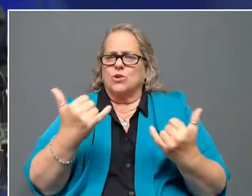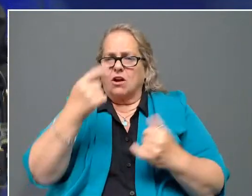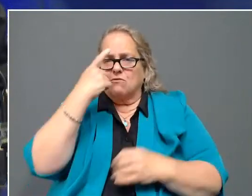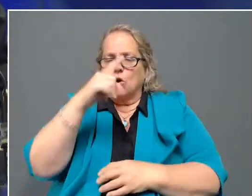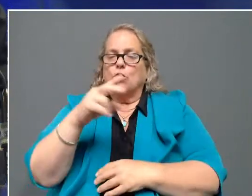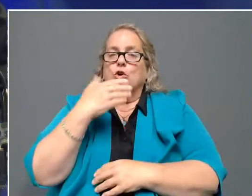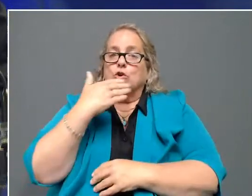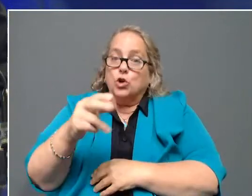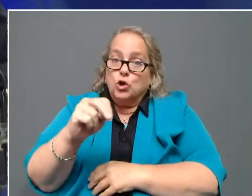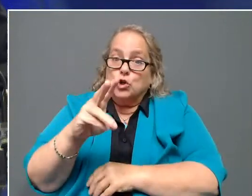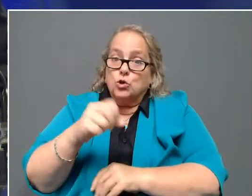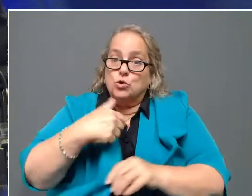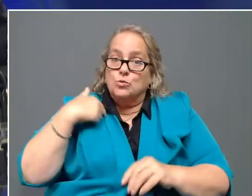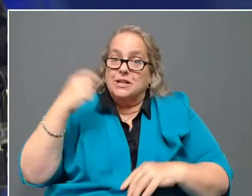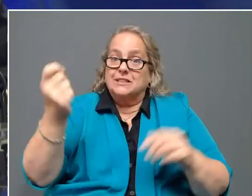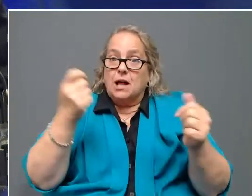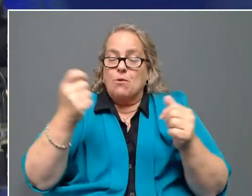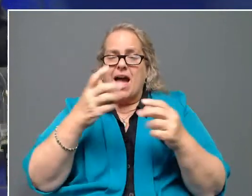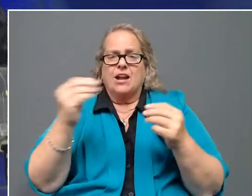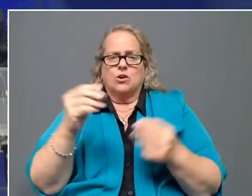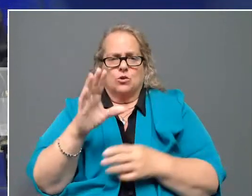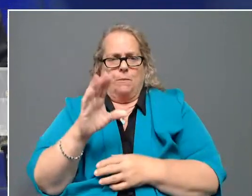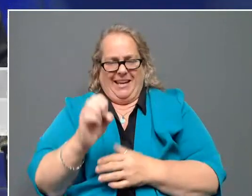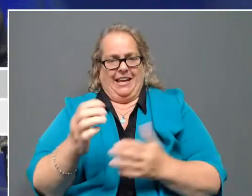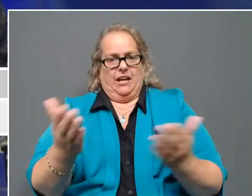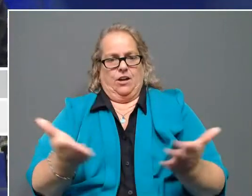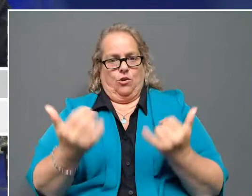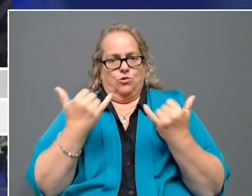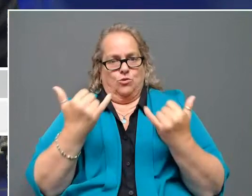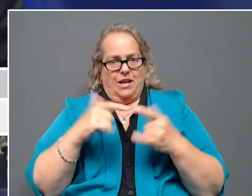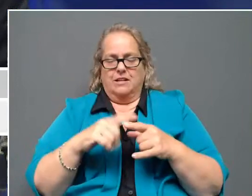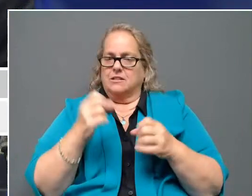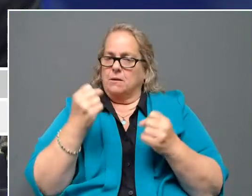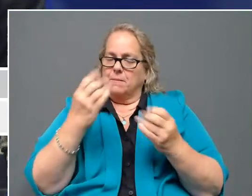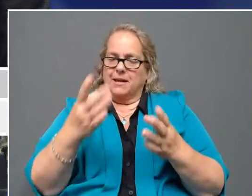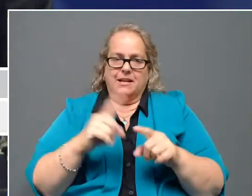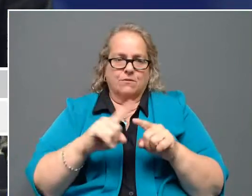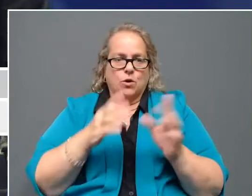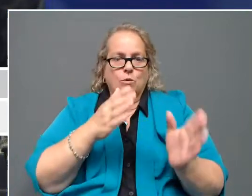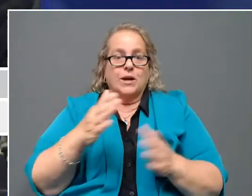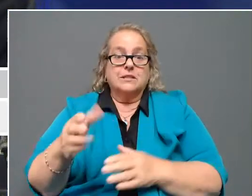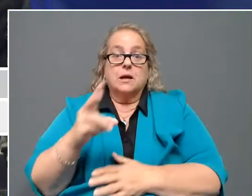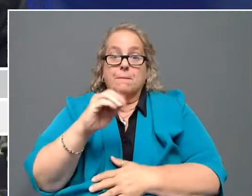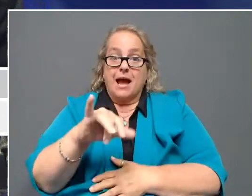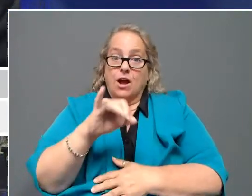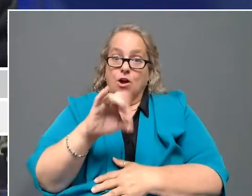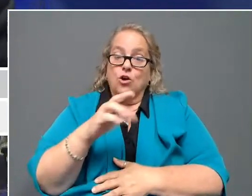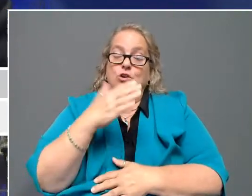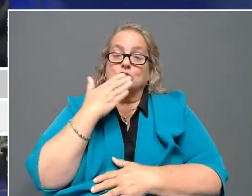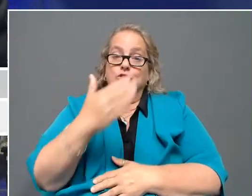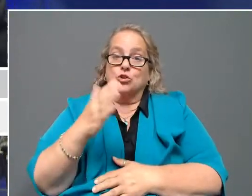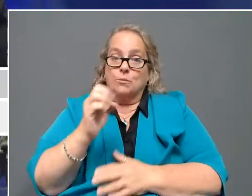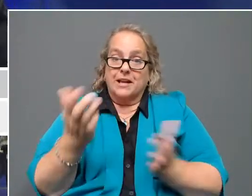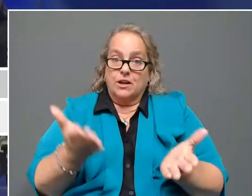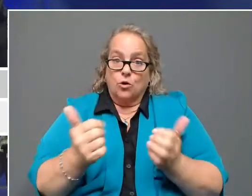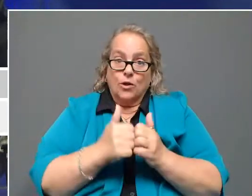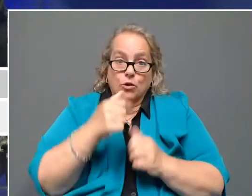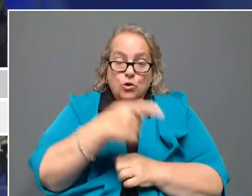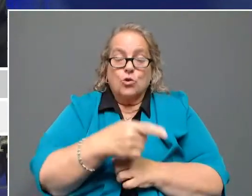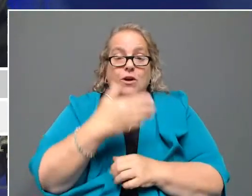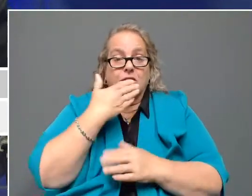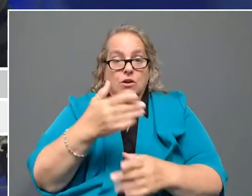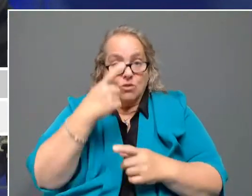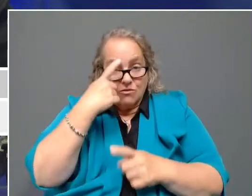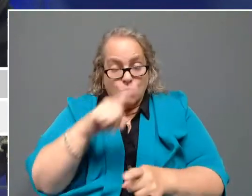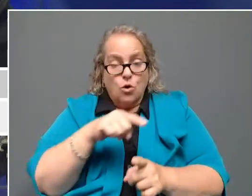celebrating and just to be here today in so many ways. Mayor, it's good to be here with you. Thank you for being